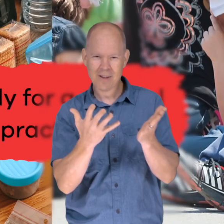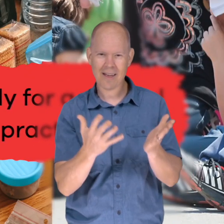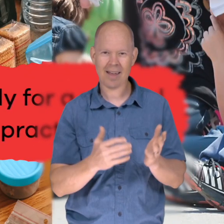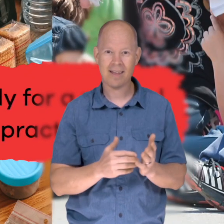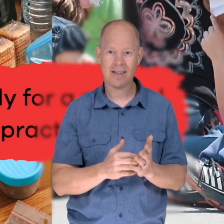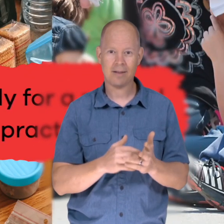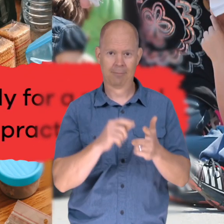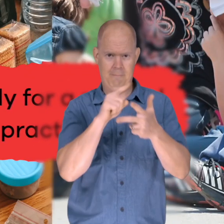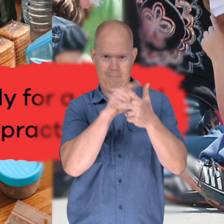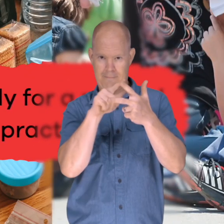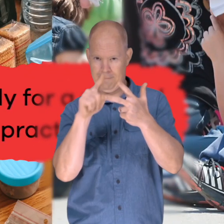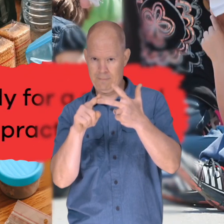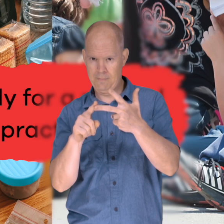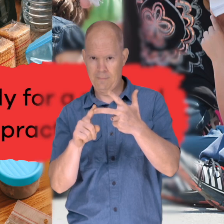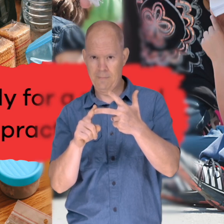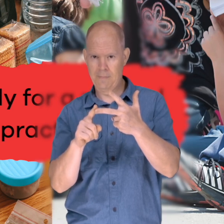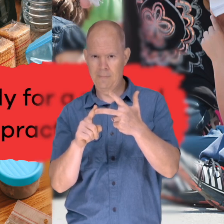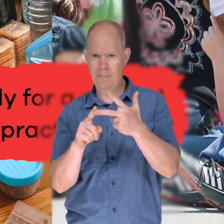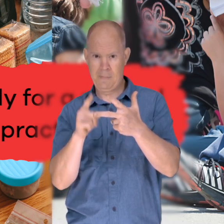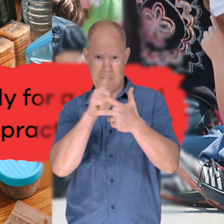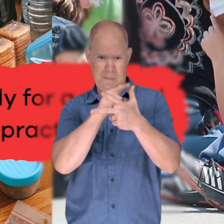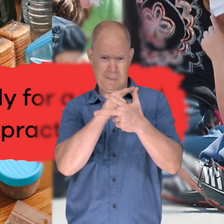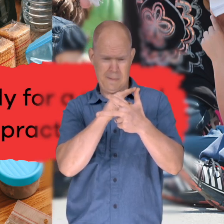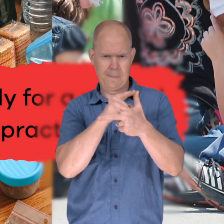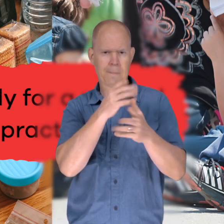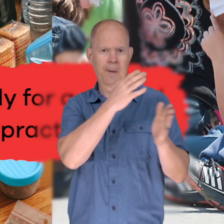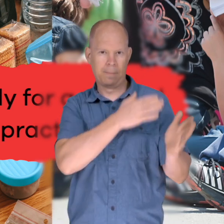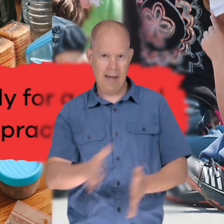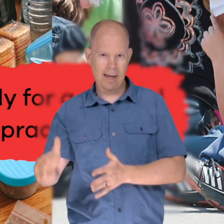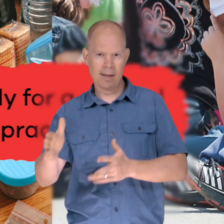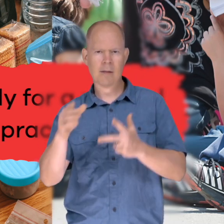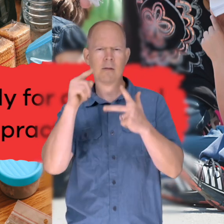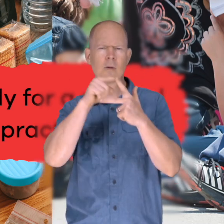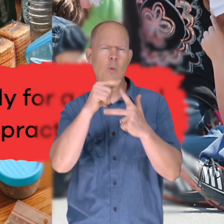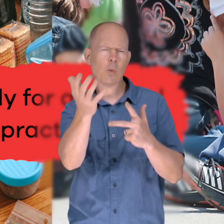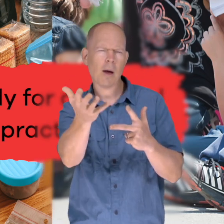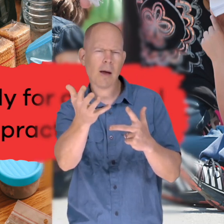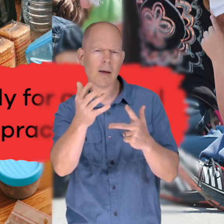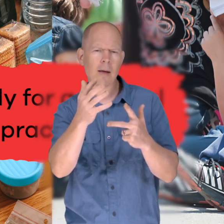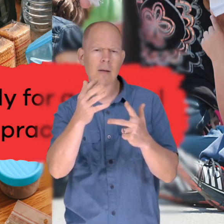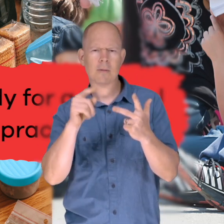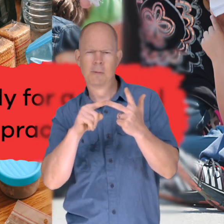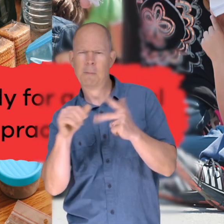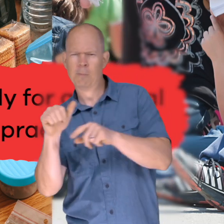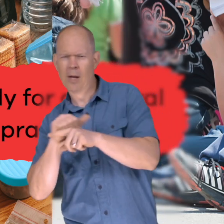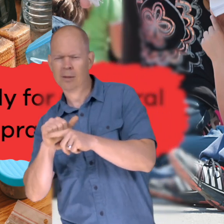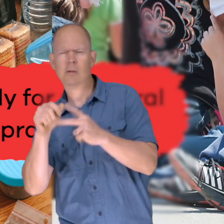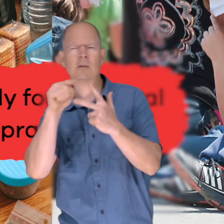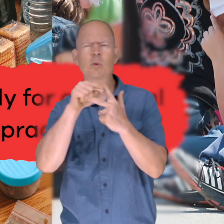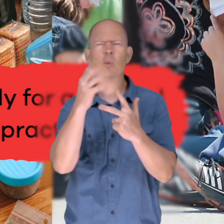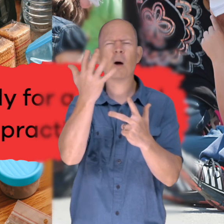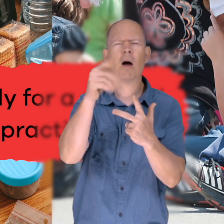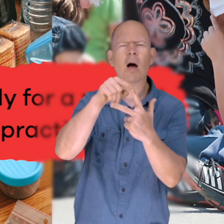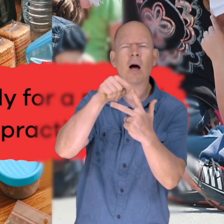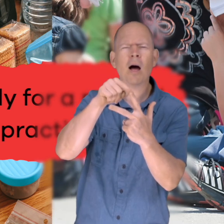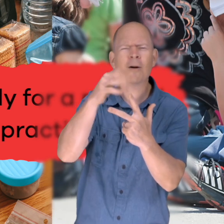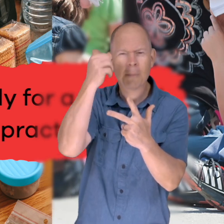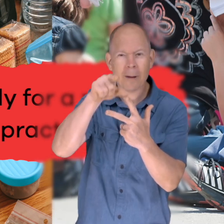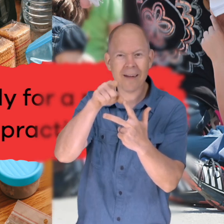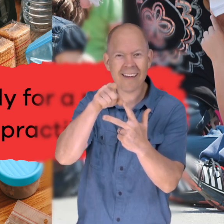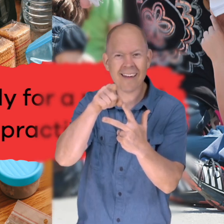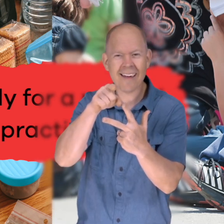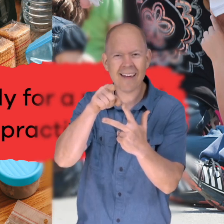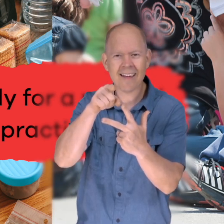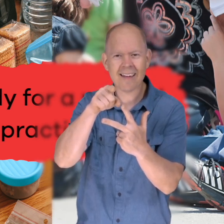Three things you can do to be ready for a natural disaster are plan, blank, and practice.